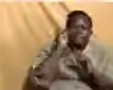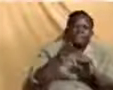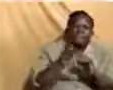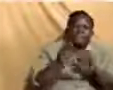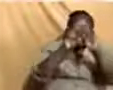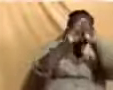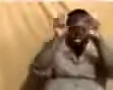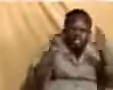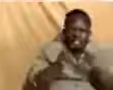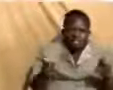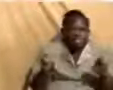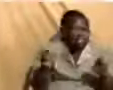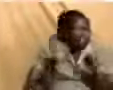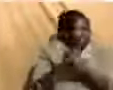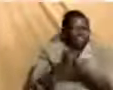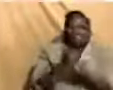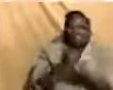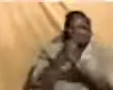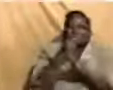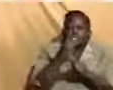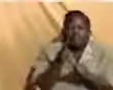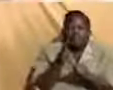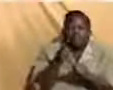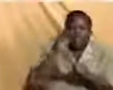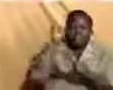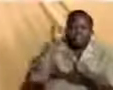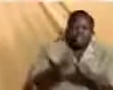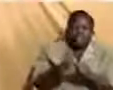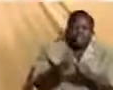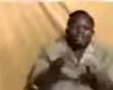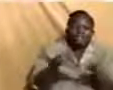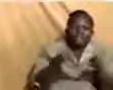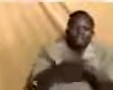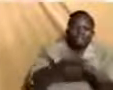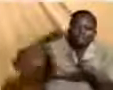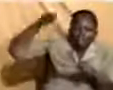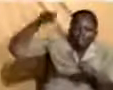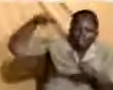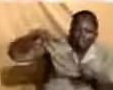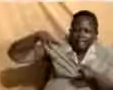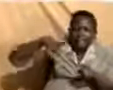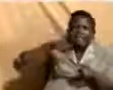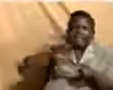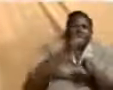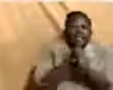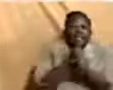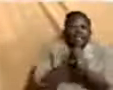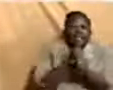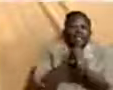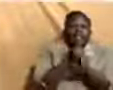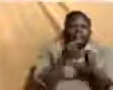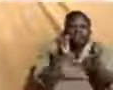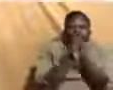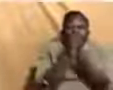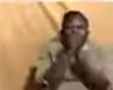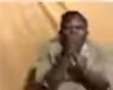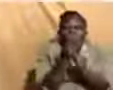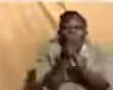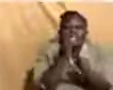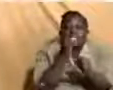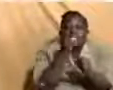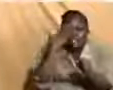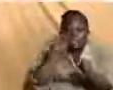international treaty, you can't sue him. But since the Traffic Act puts very clear defined time periods, 14 days to do A, 14 days to do